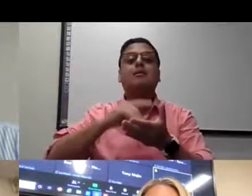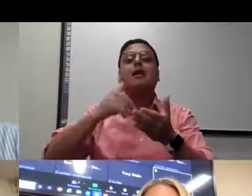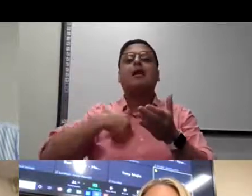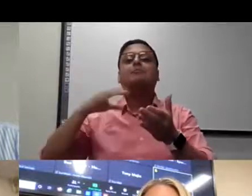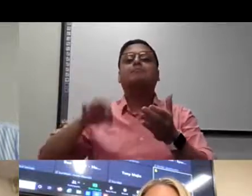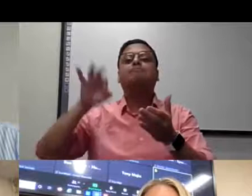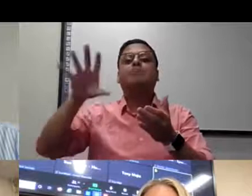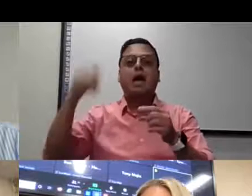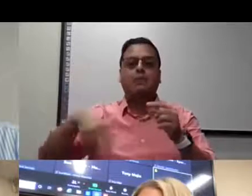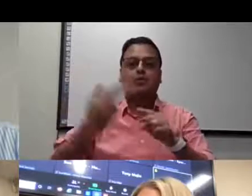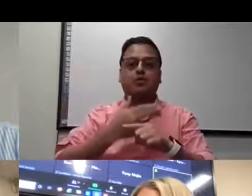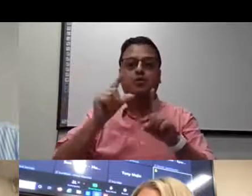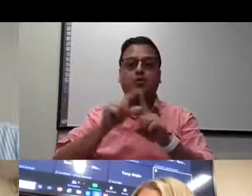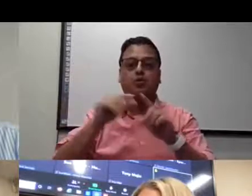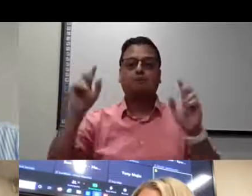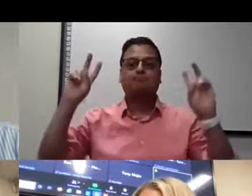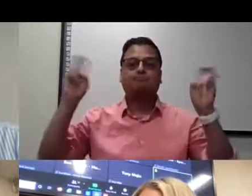going to use the word equity